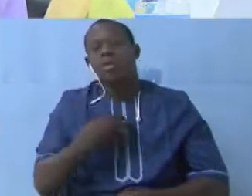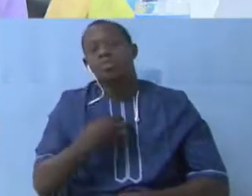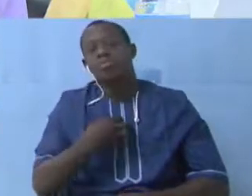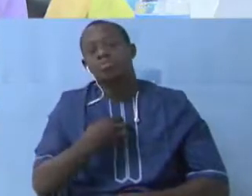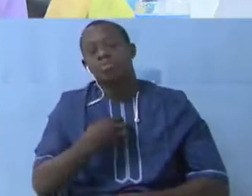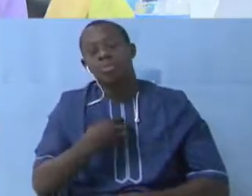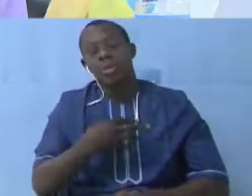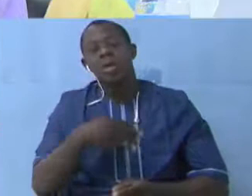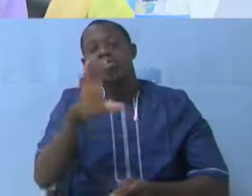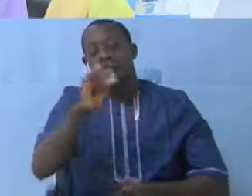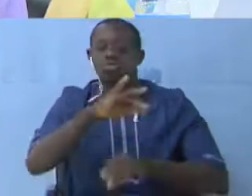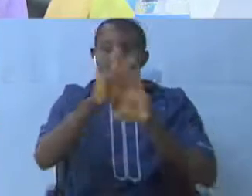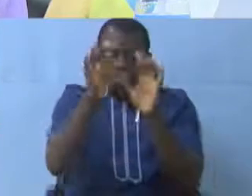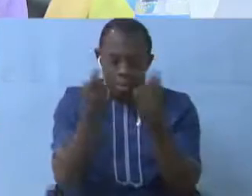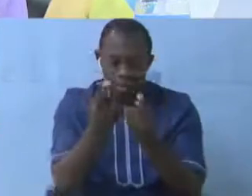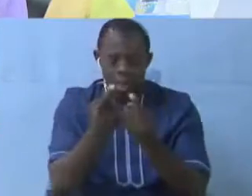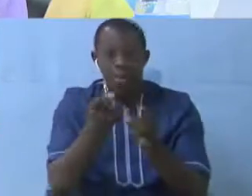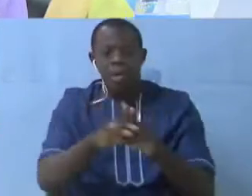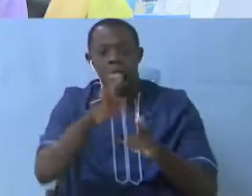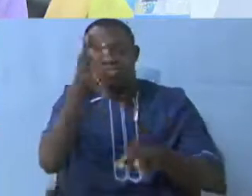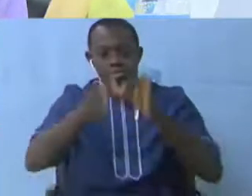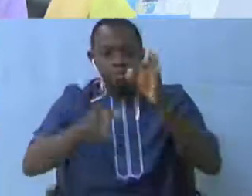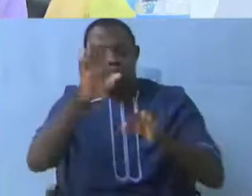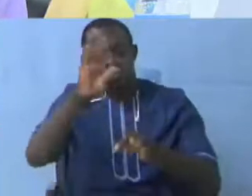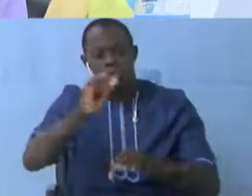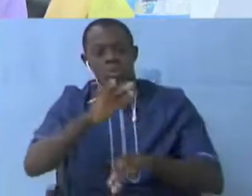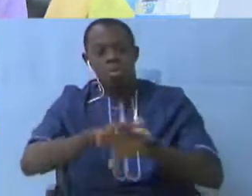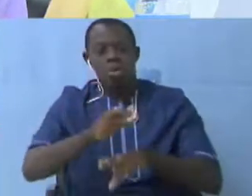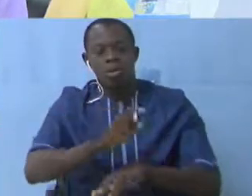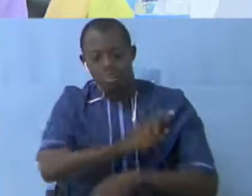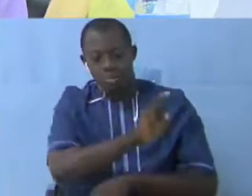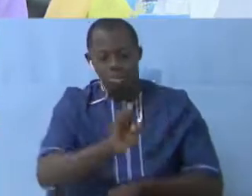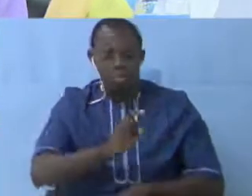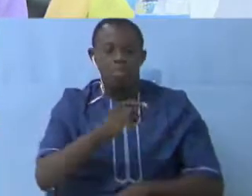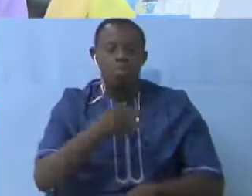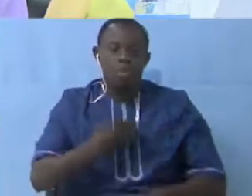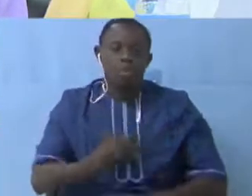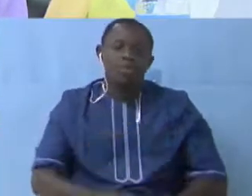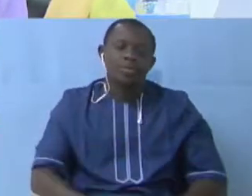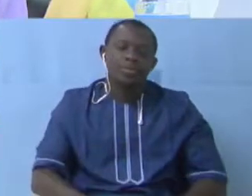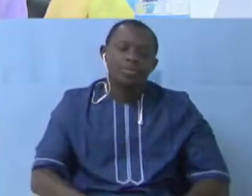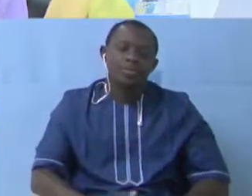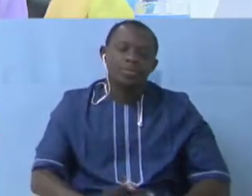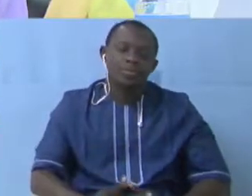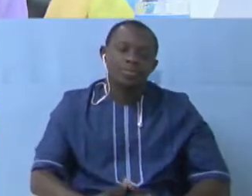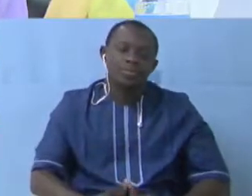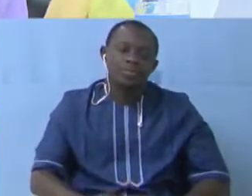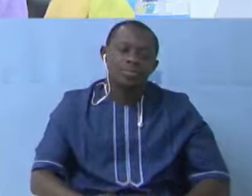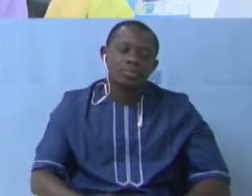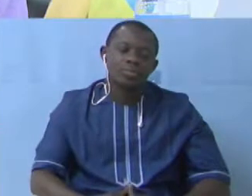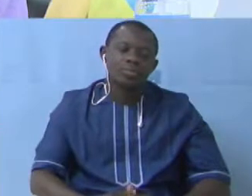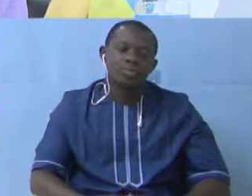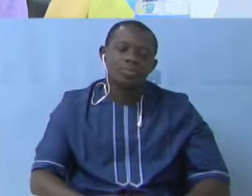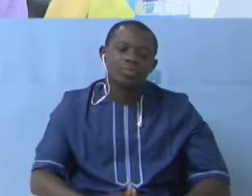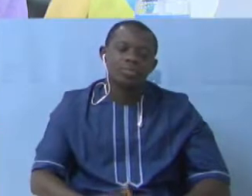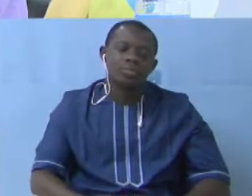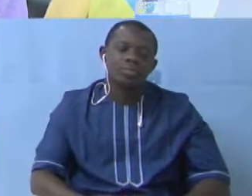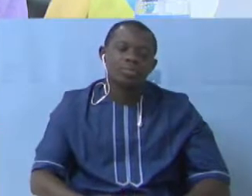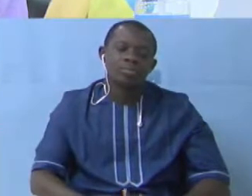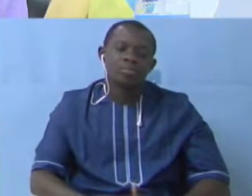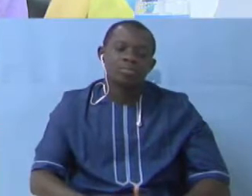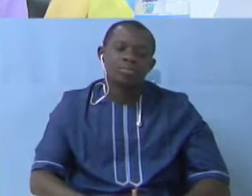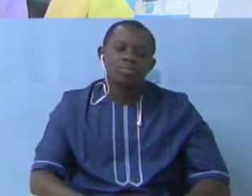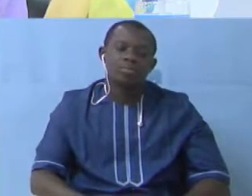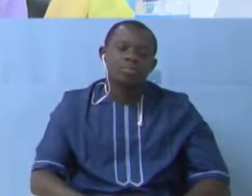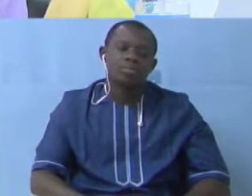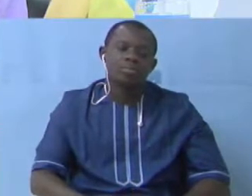Te ak ñeneen ñi nga xam ne beneen bunta bi mooy ñi nga xam ne nii torox nañ ci nguur googa sonn nañ te amuñ benn bunta bu leen daan mën a saafara seen